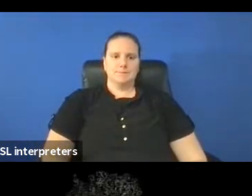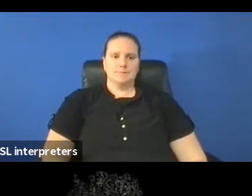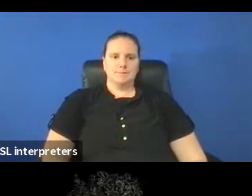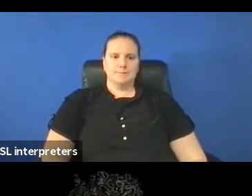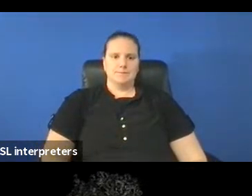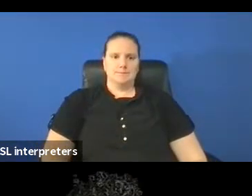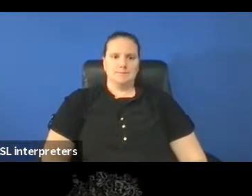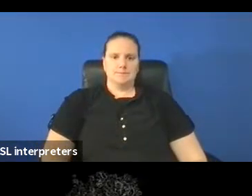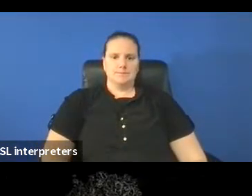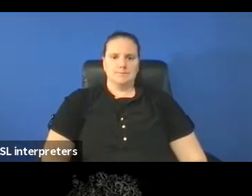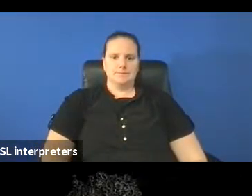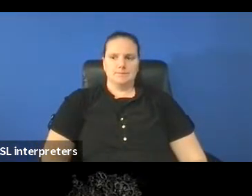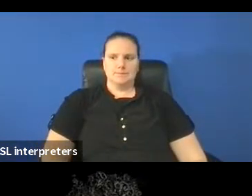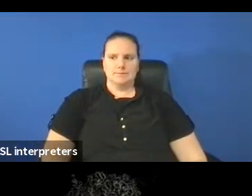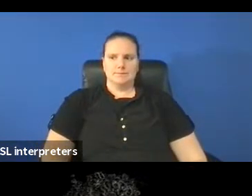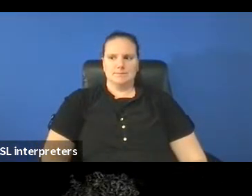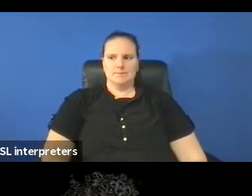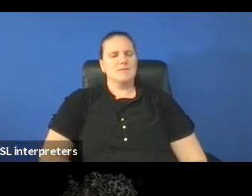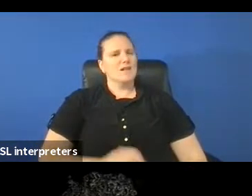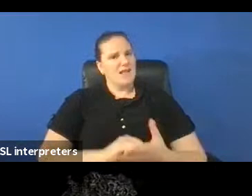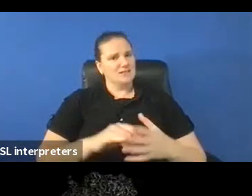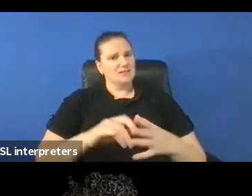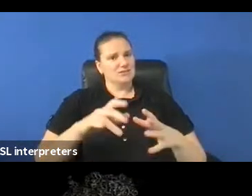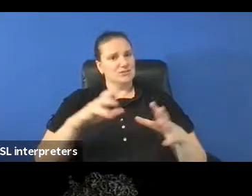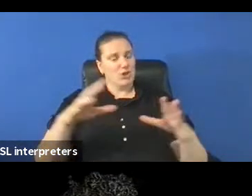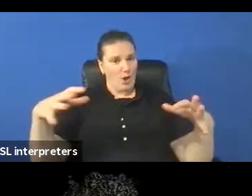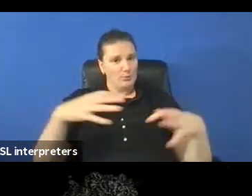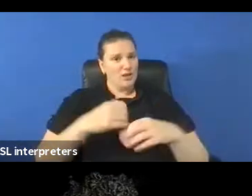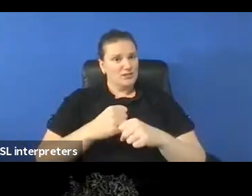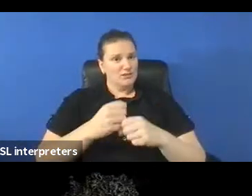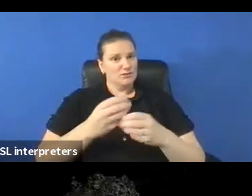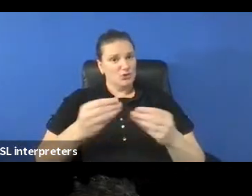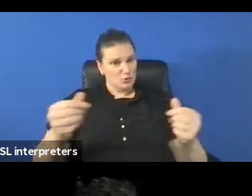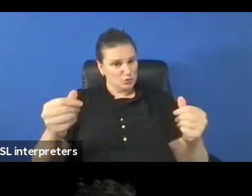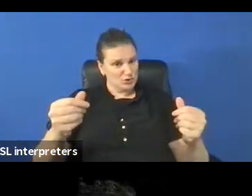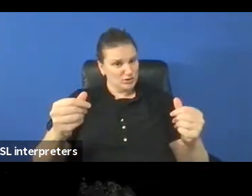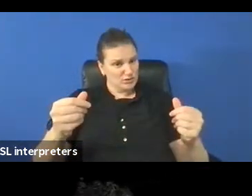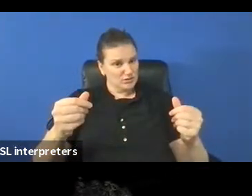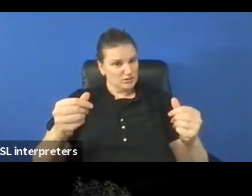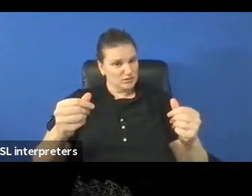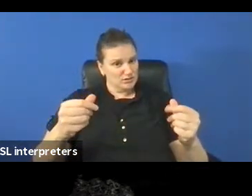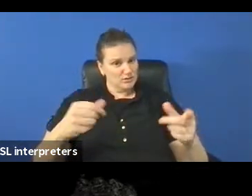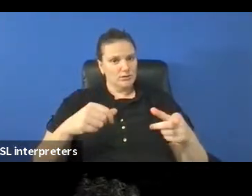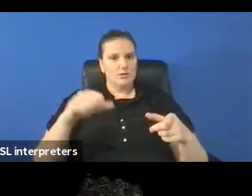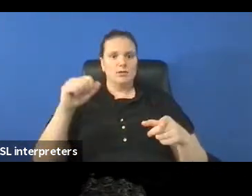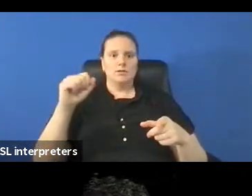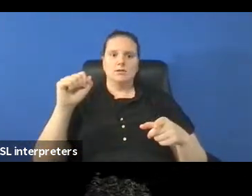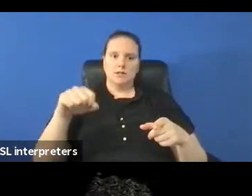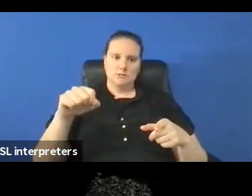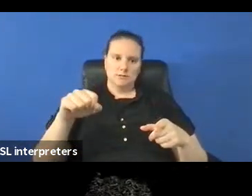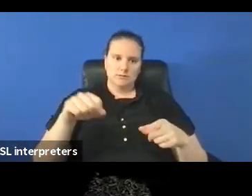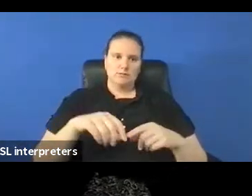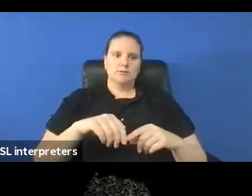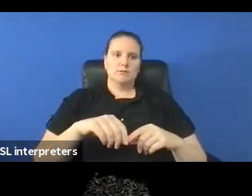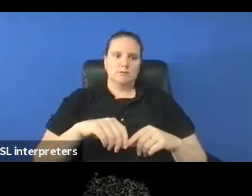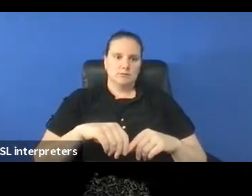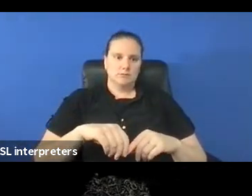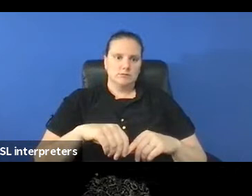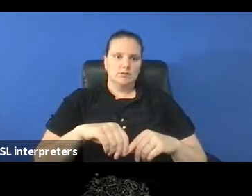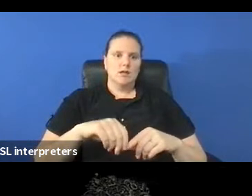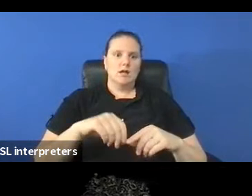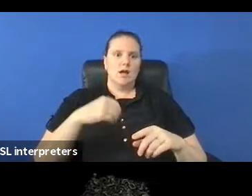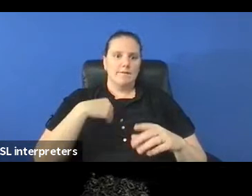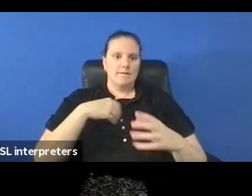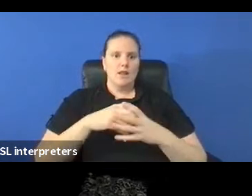I can take that. Was it like a comprehensive solution that was proposed? So there were, yeah, there have been a lot